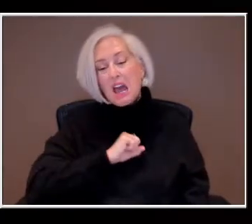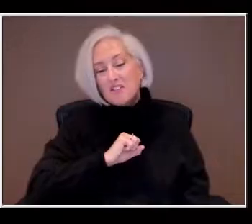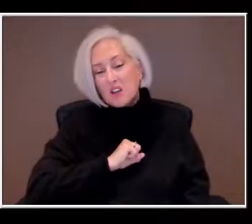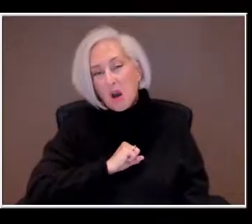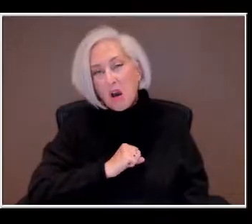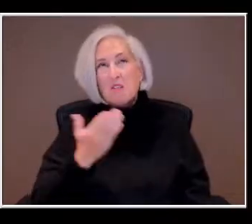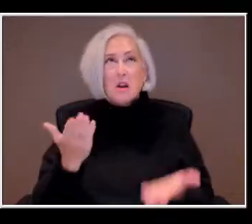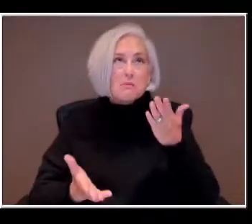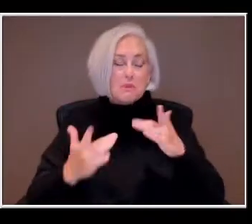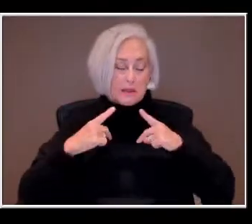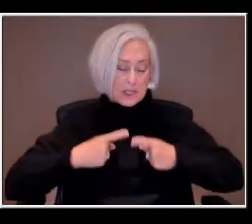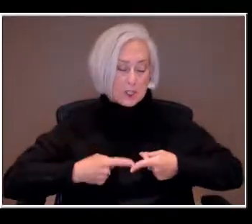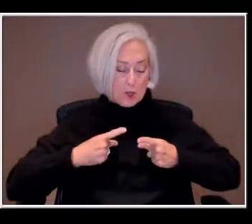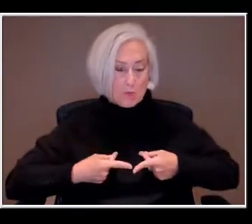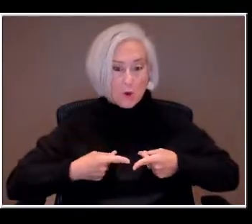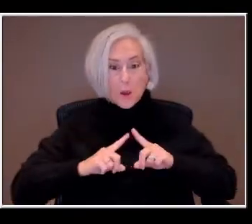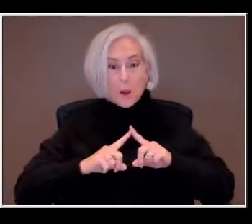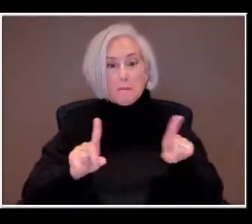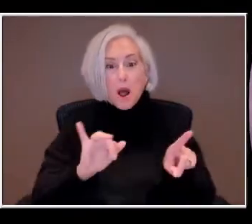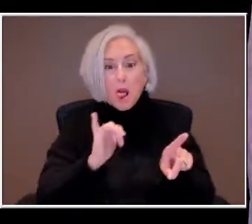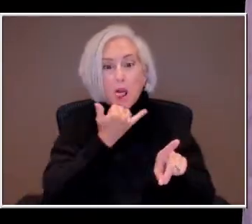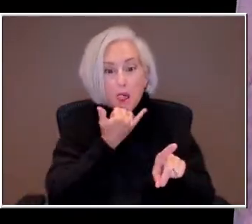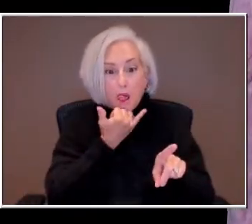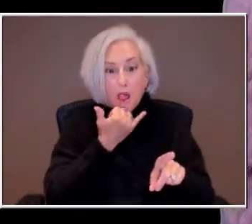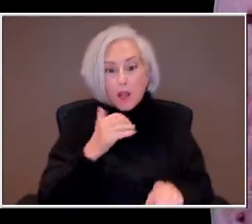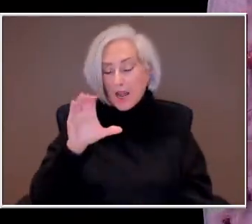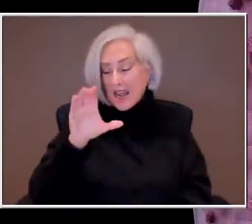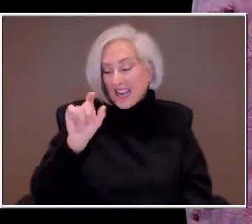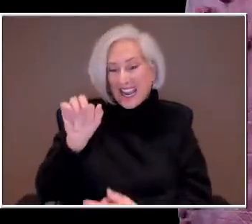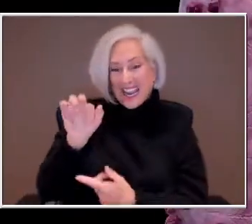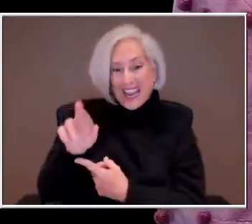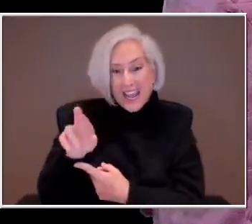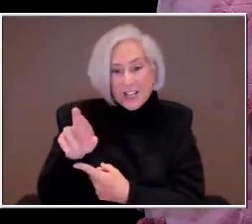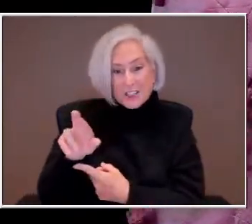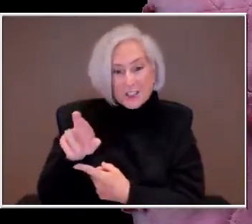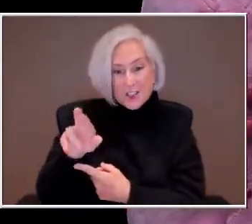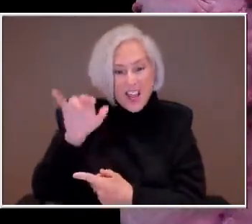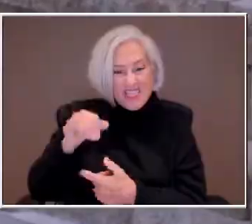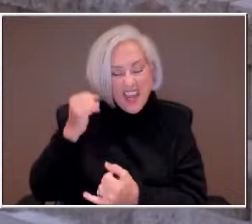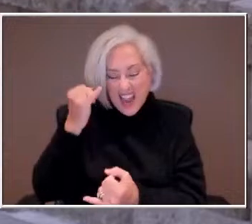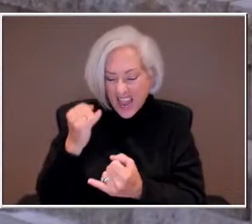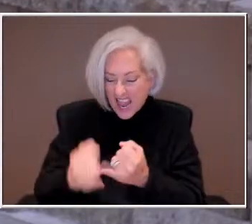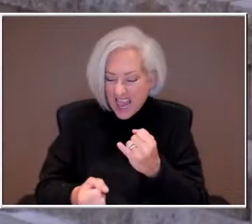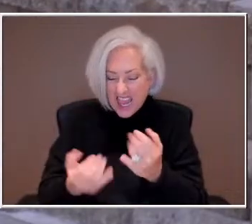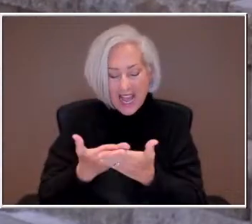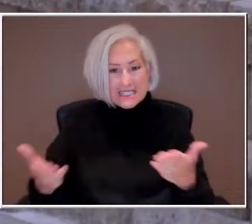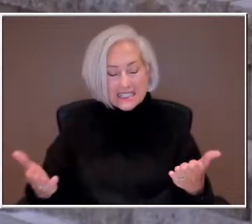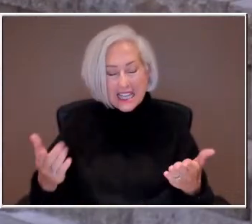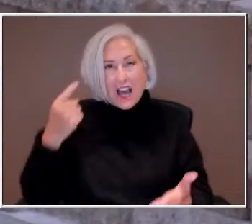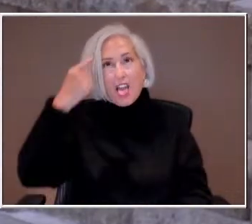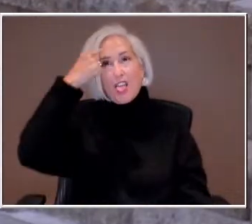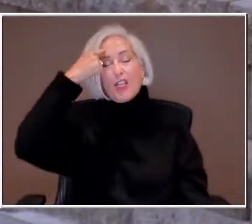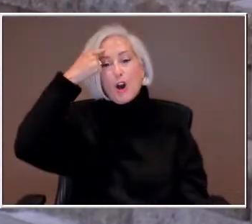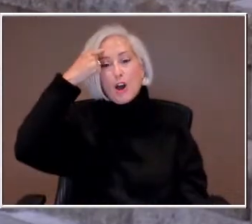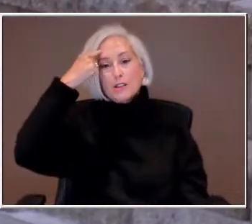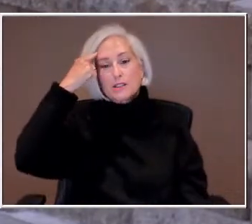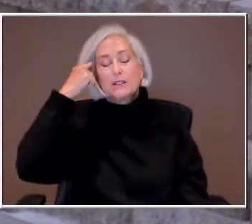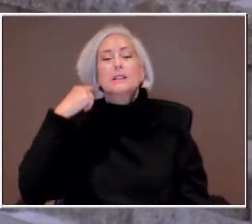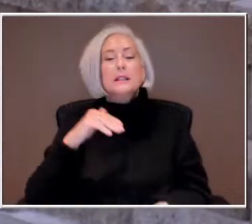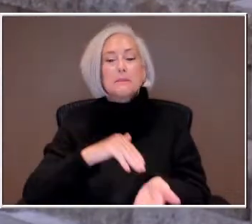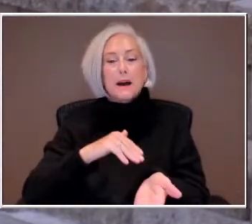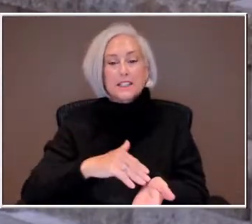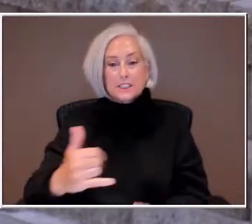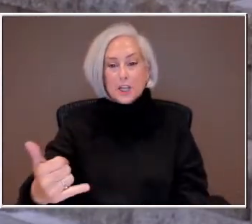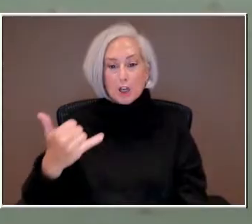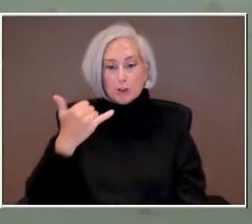than that. Cancer was the last thing in my mind. And my doctor calls me. We'd had a